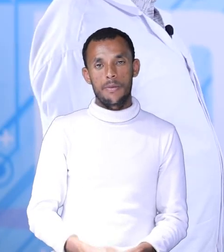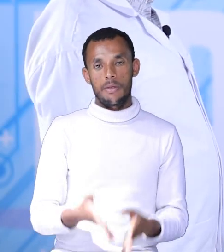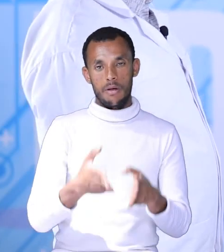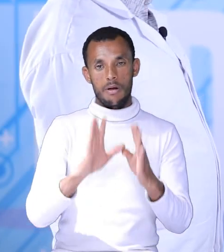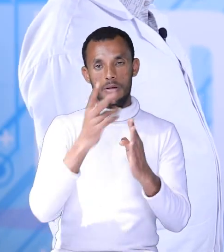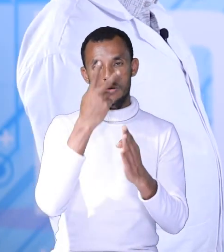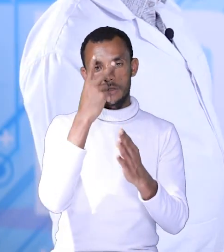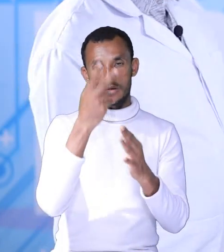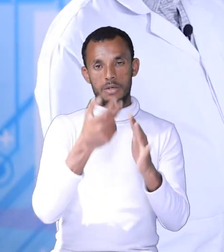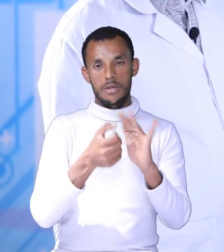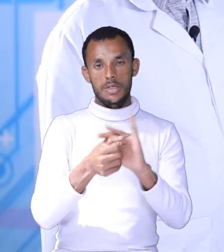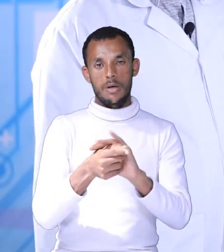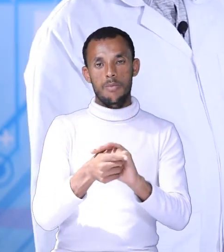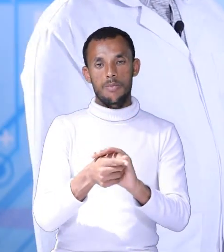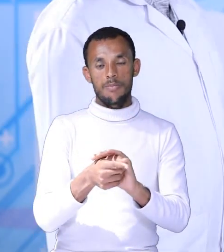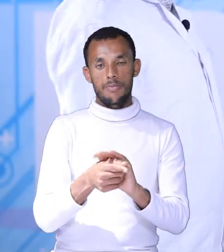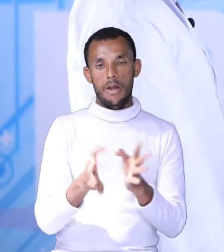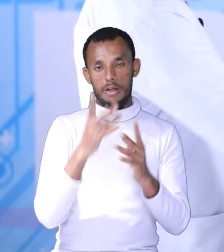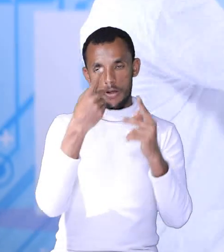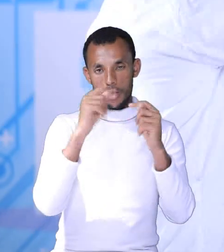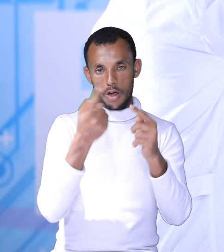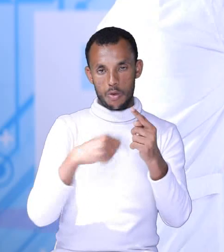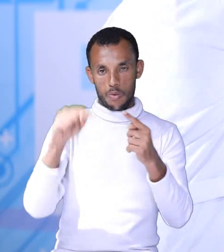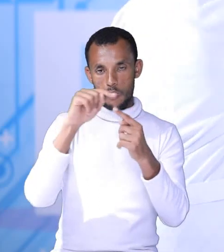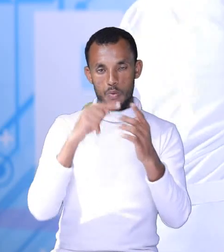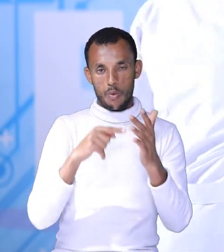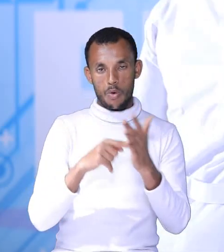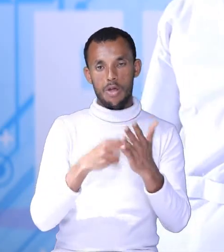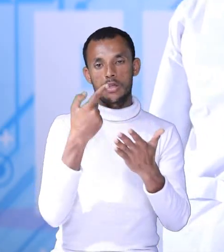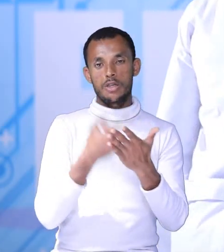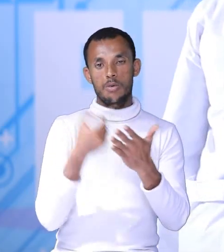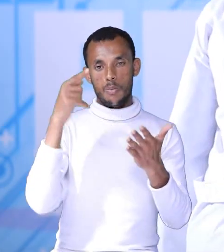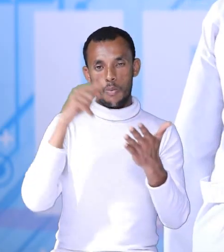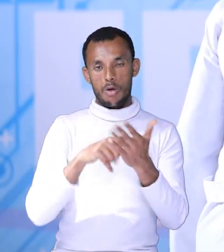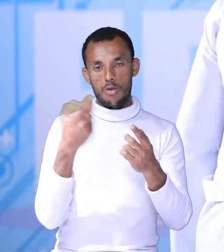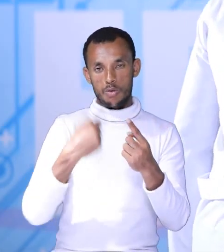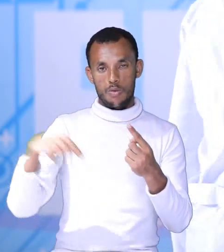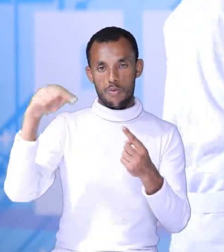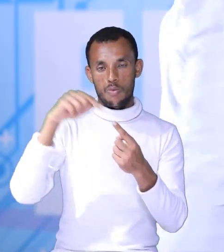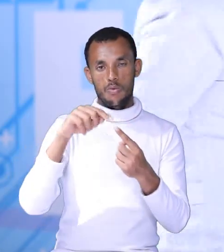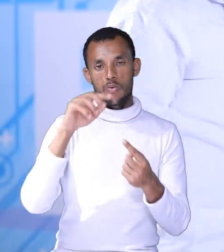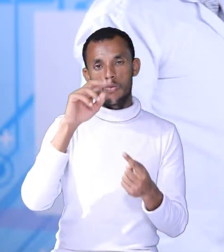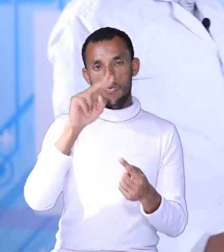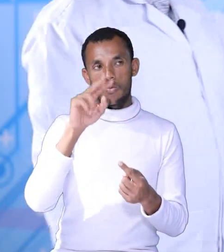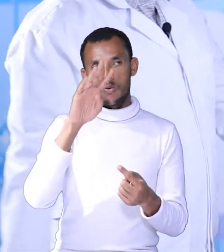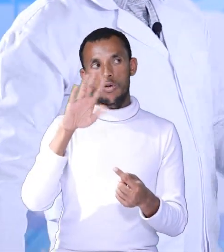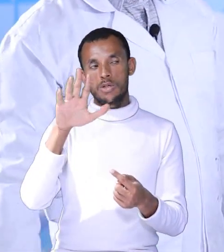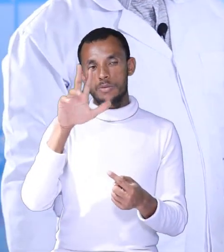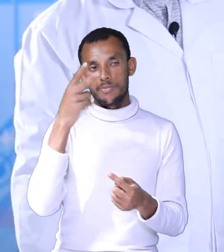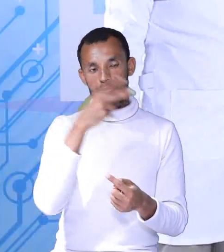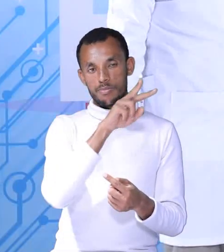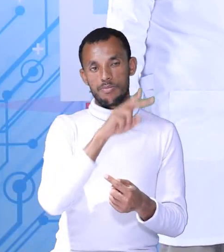let's see example. Let's try to locate this point 2, 4, 3 on